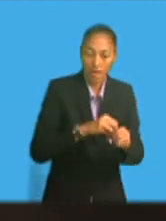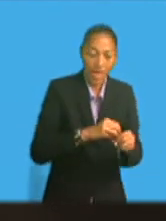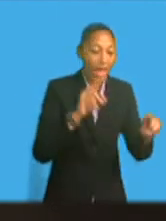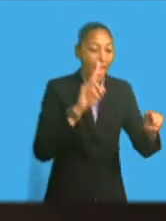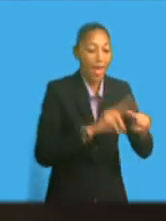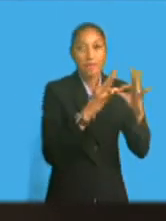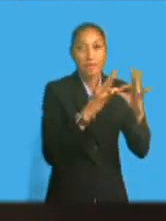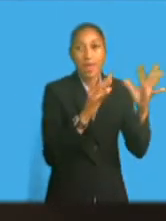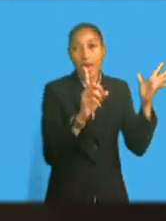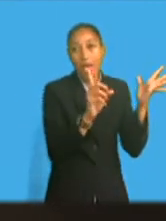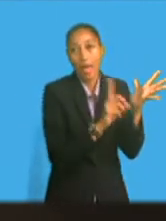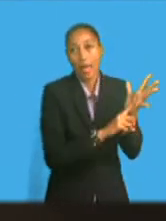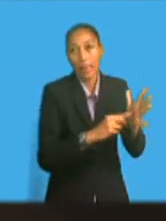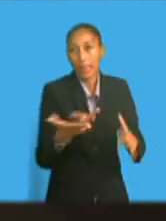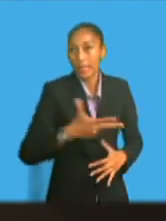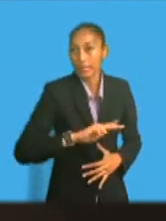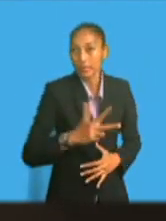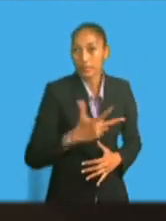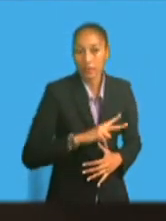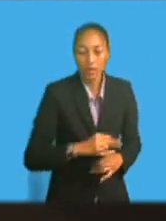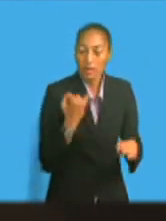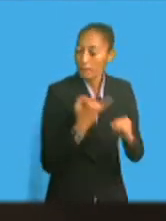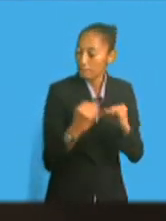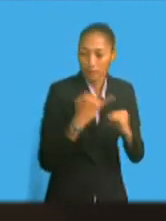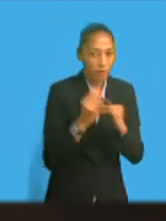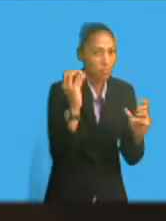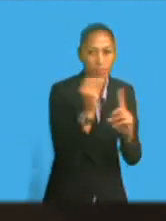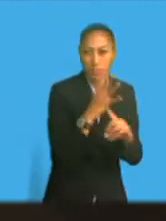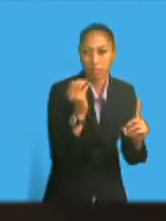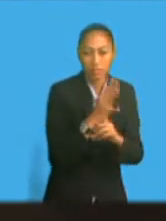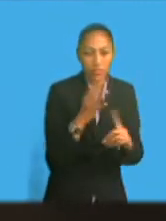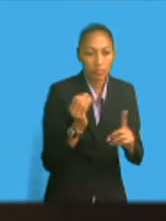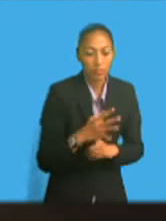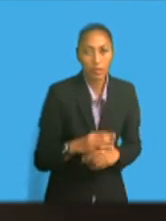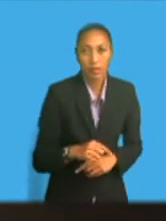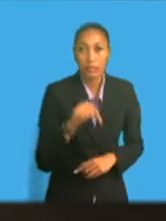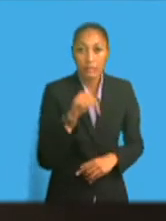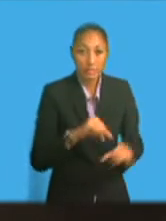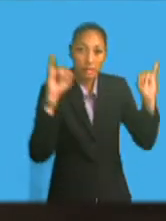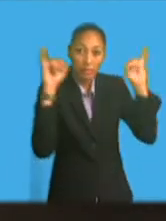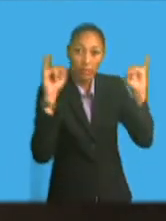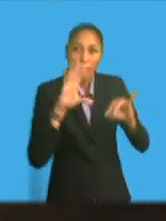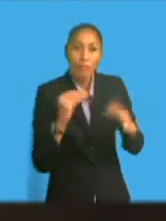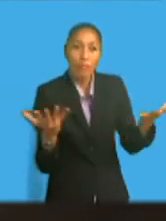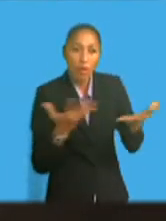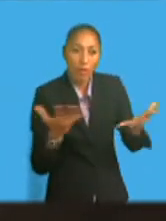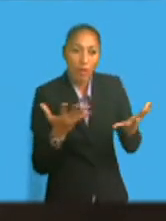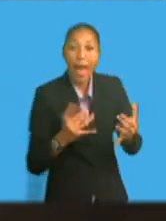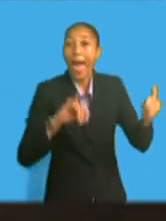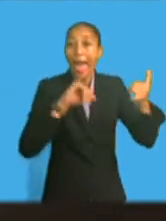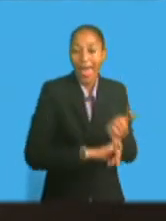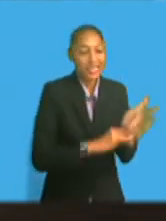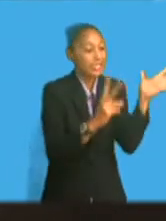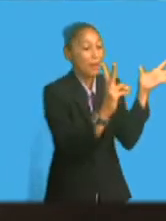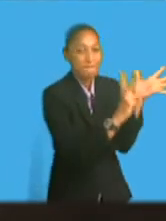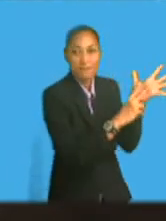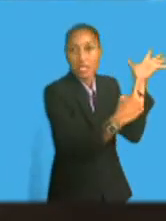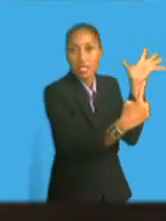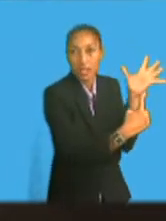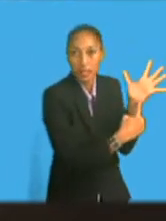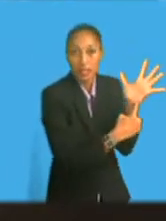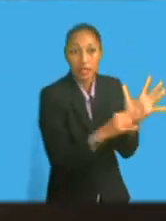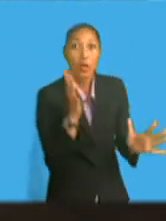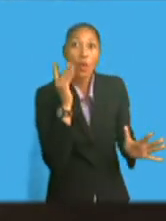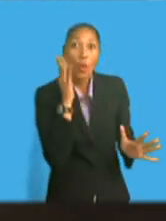leases. It is important to note that this issue originated from SVT. When